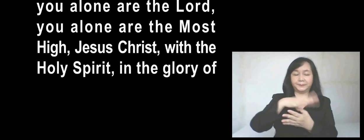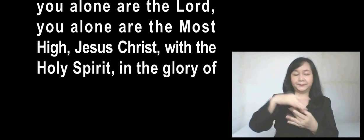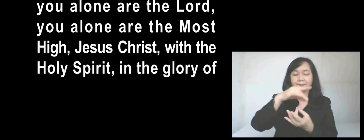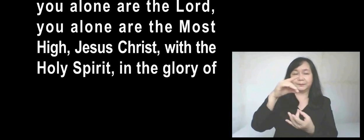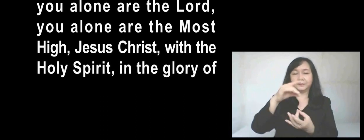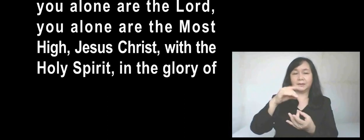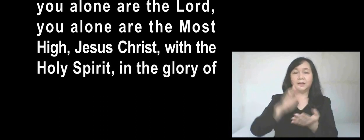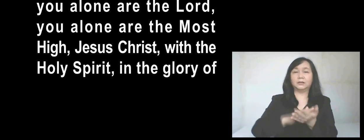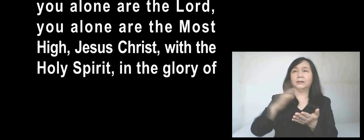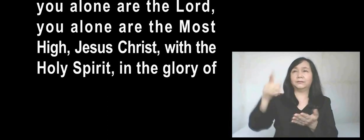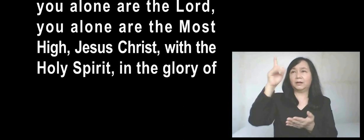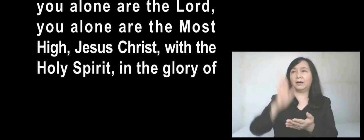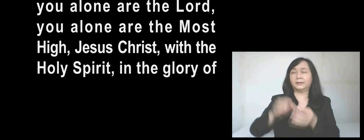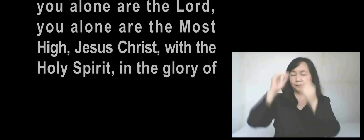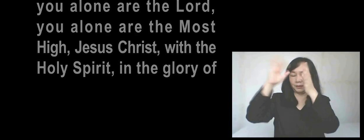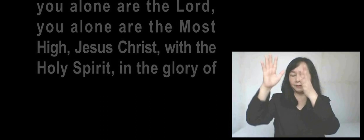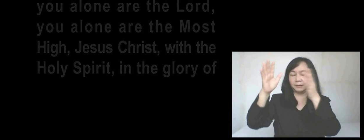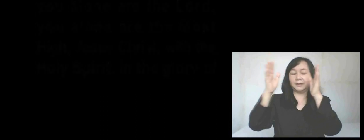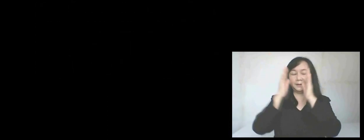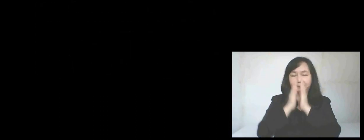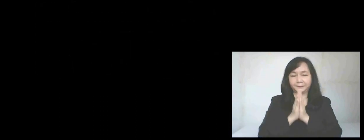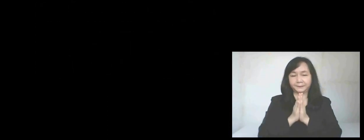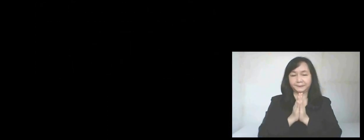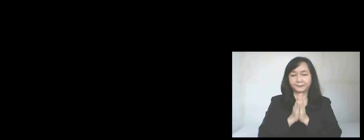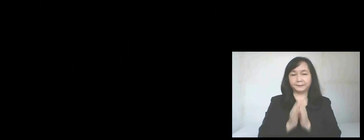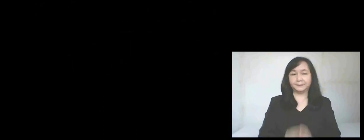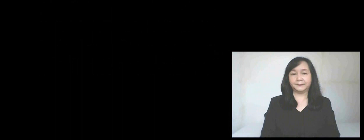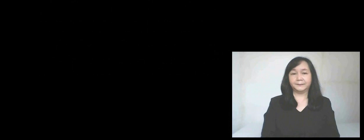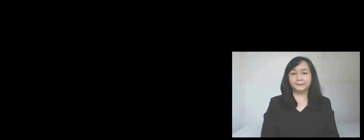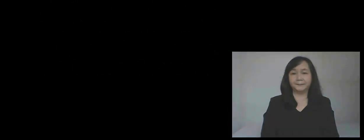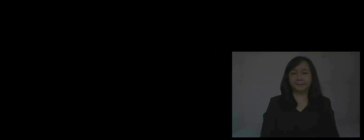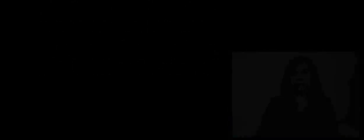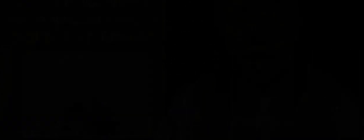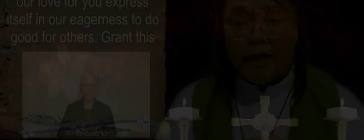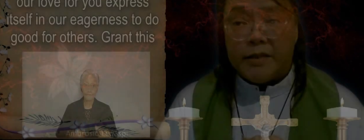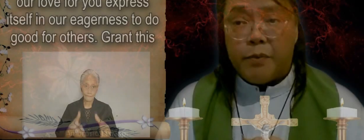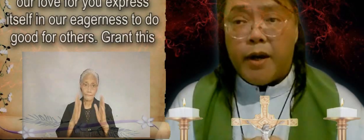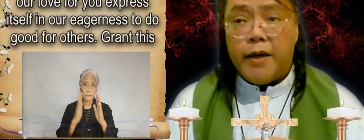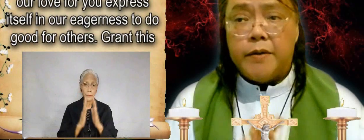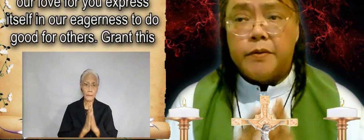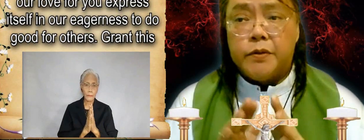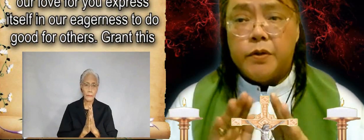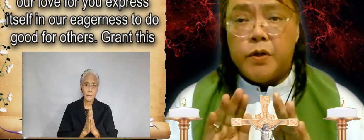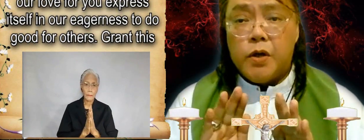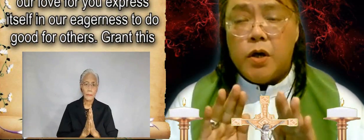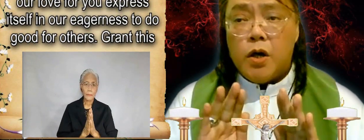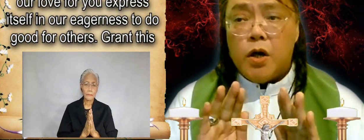with the Holy Spirit, in the glory of God the Father. Amen. Let us pray.